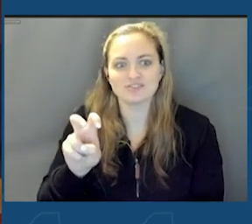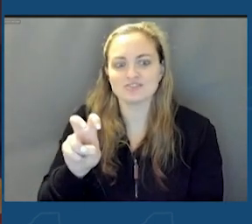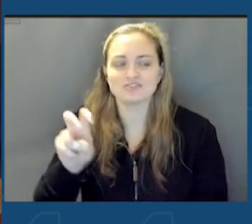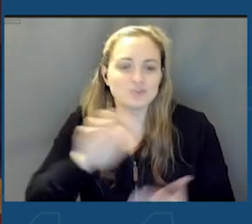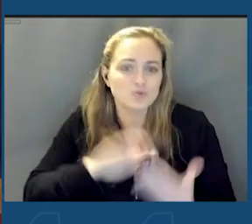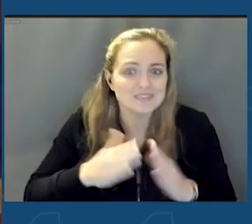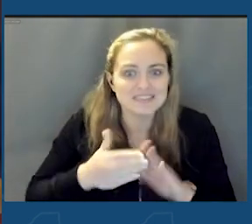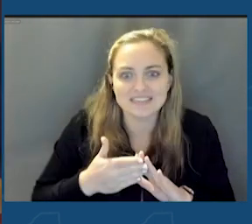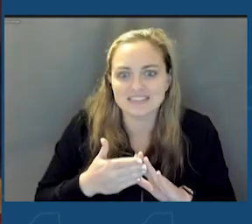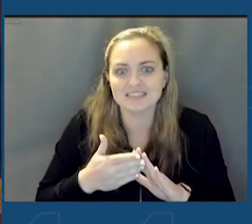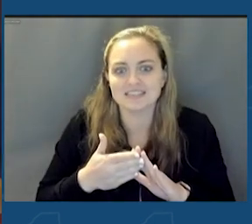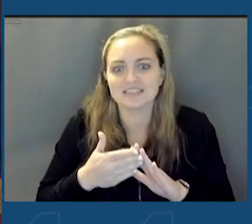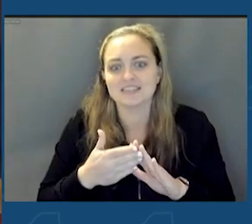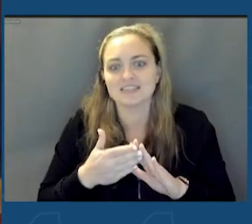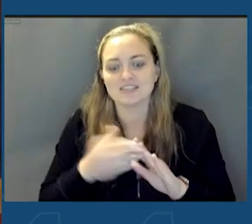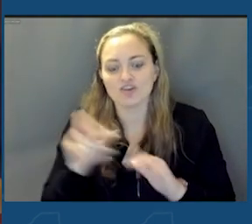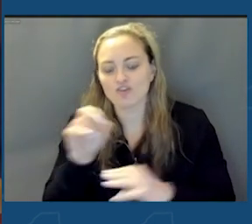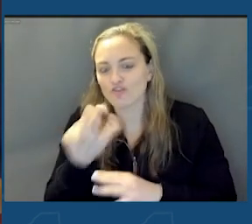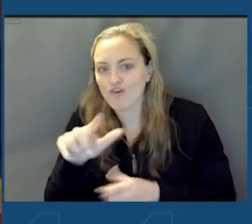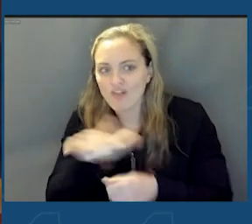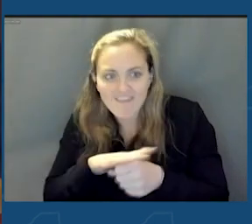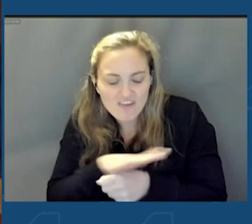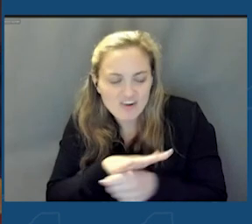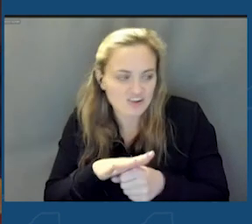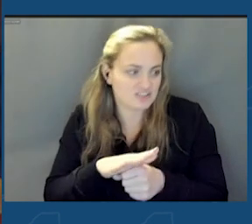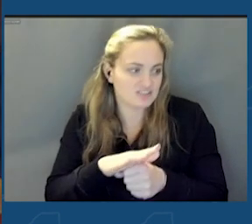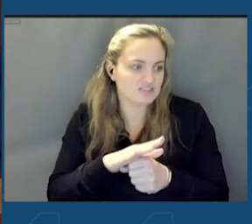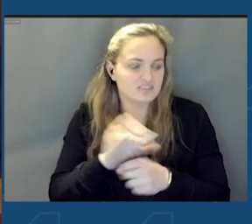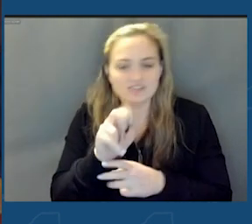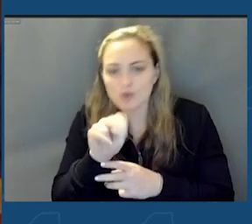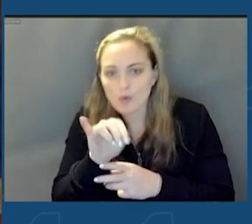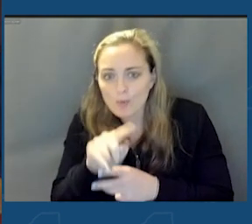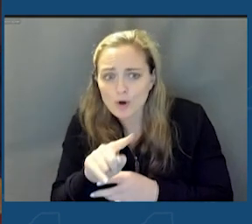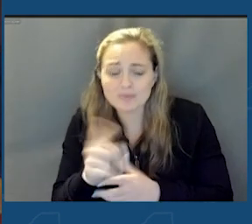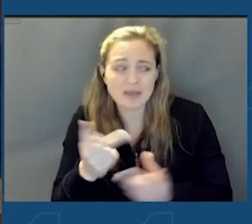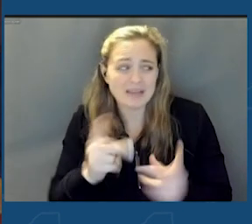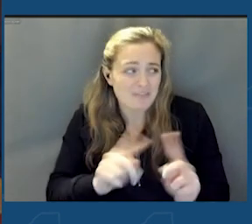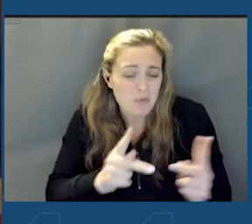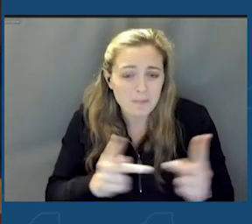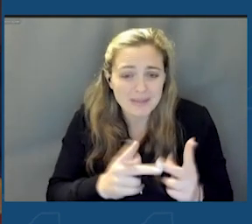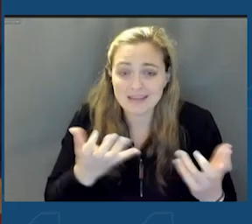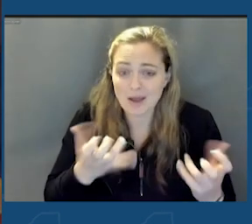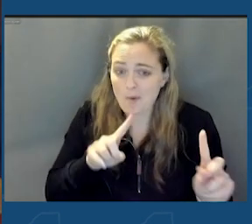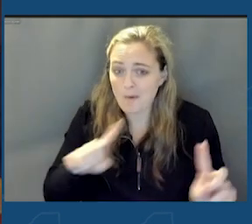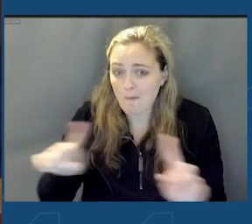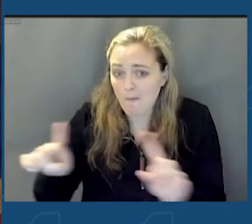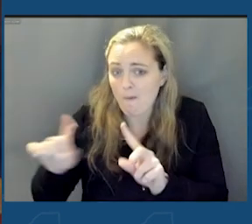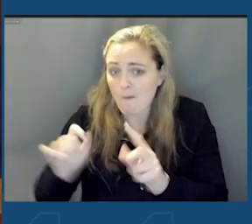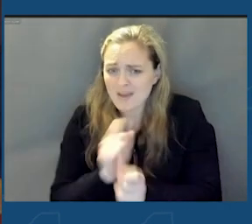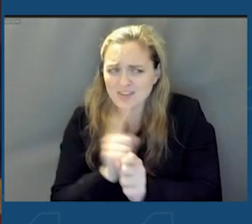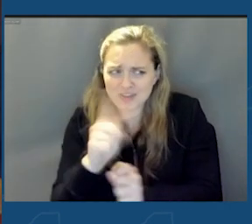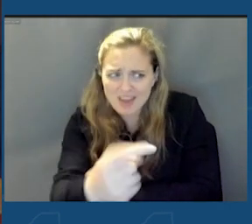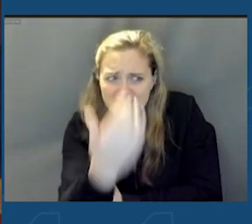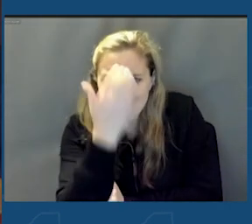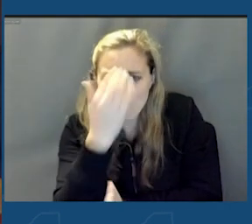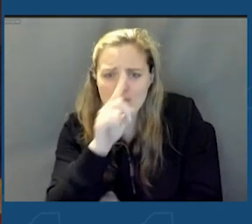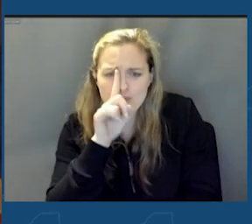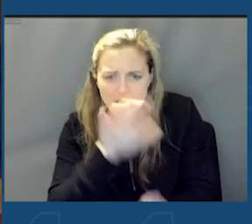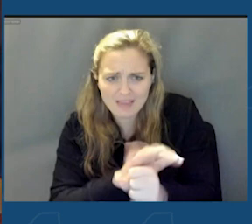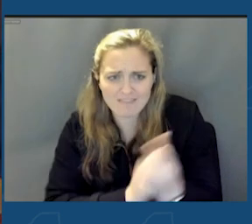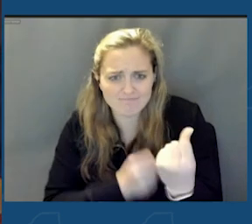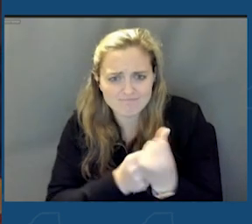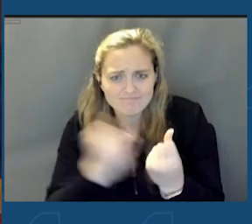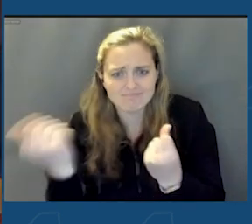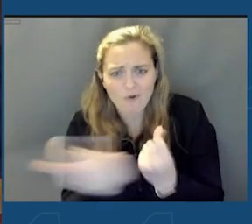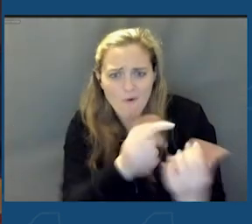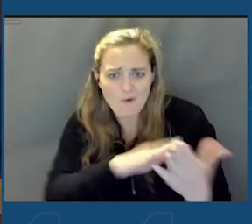and rural hamlets and suburbs and places where I want to make sure that they know we believe that every community matters.